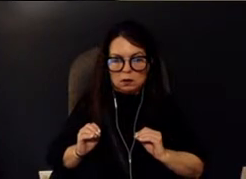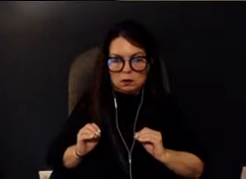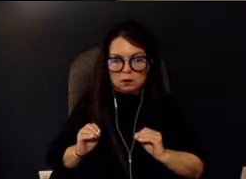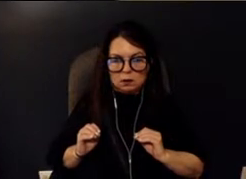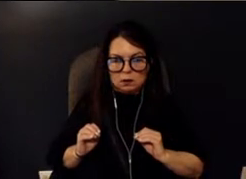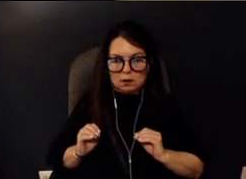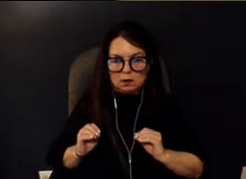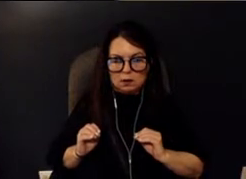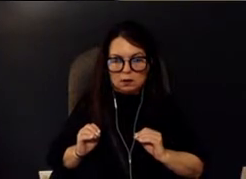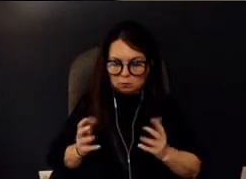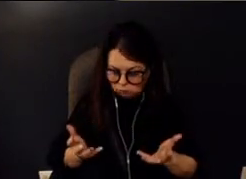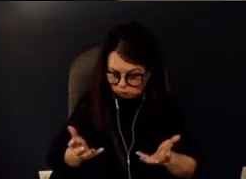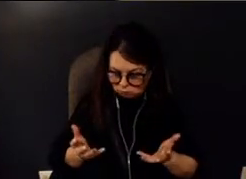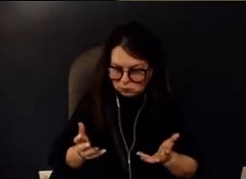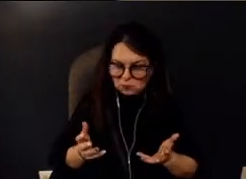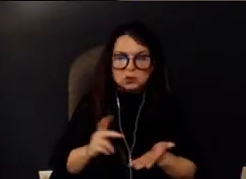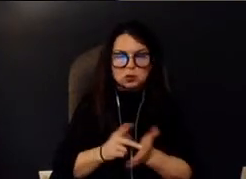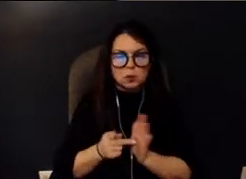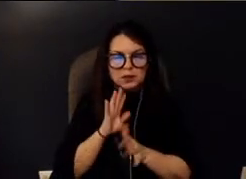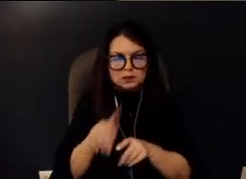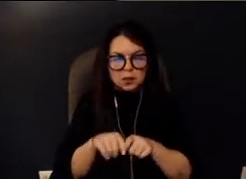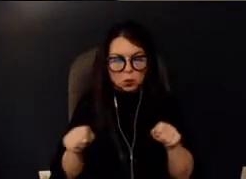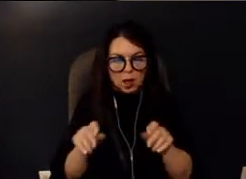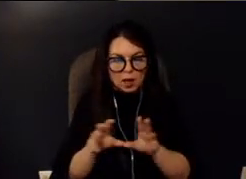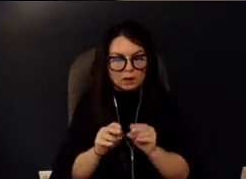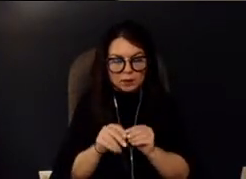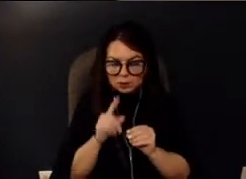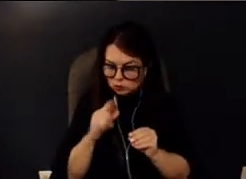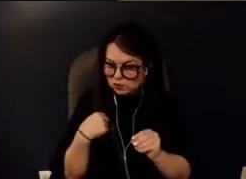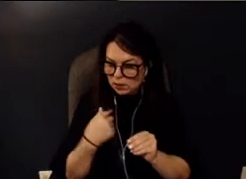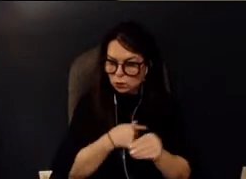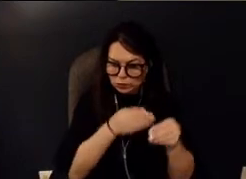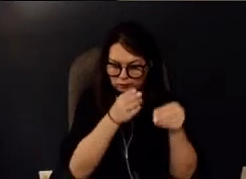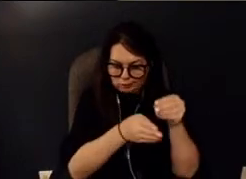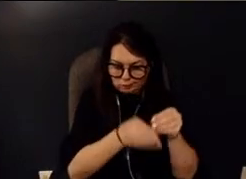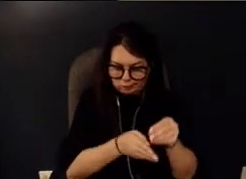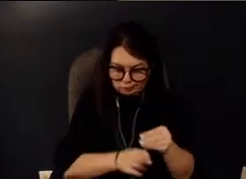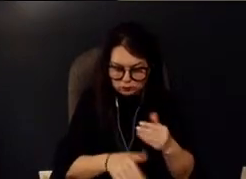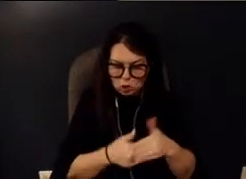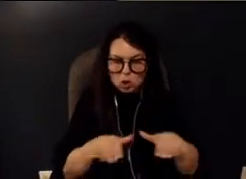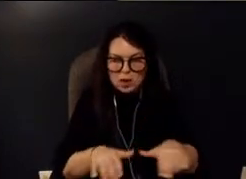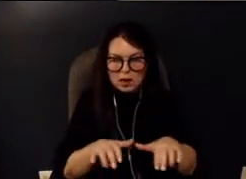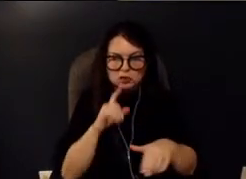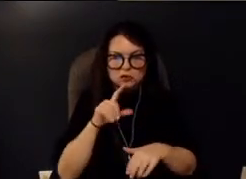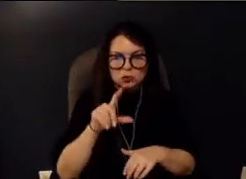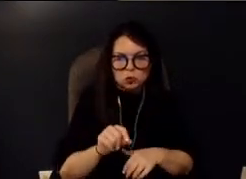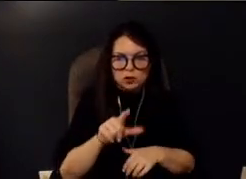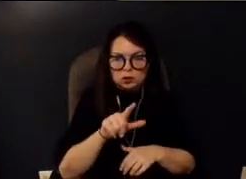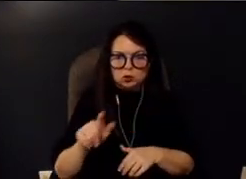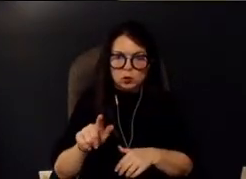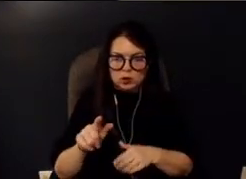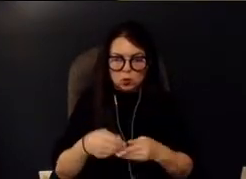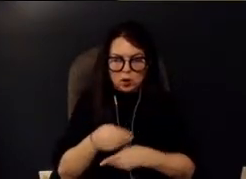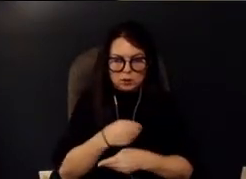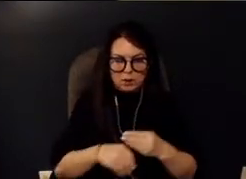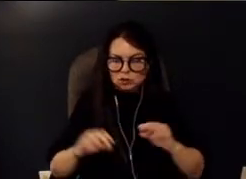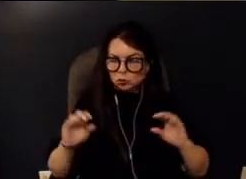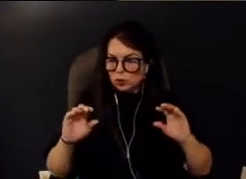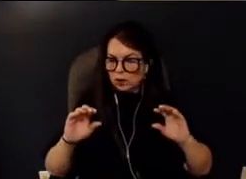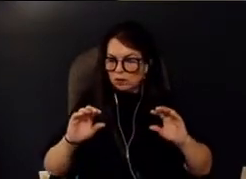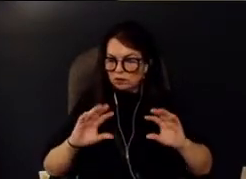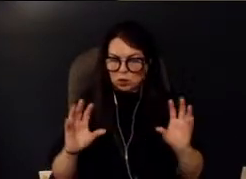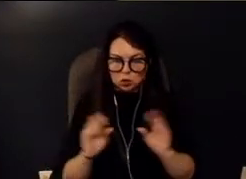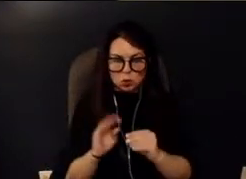end this meeting by saying we have concluded all of the actions for the 2021 budget. We have no further business before us, so I